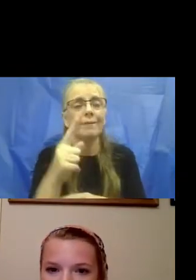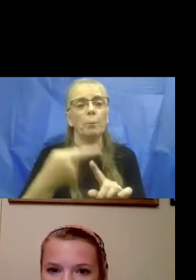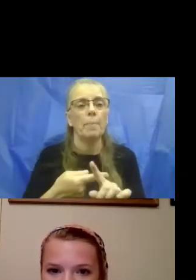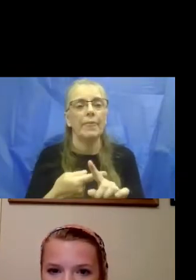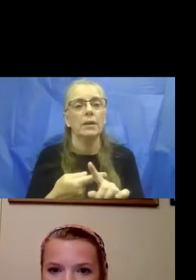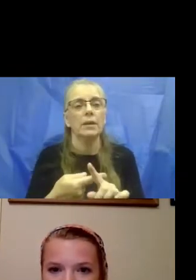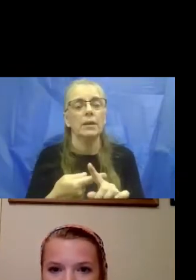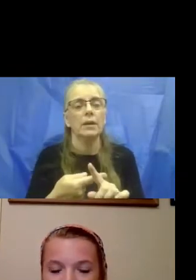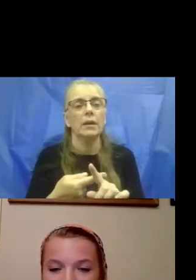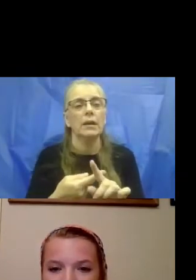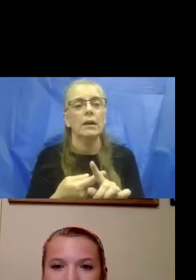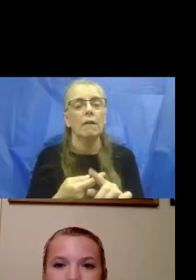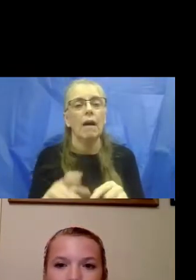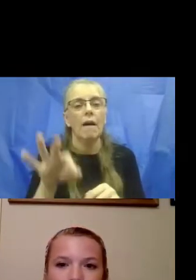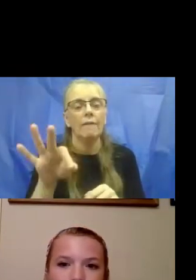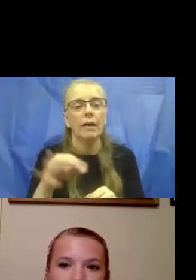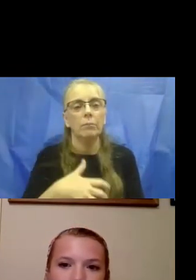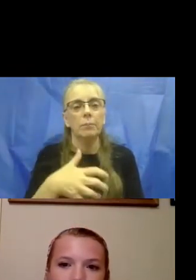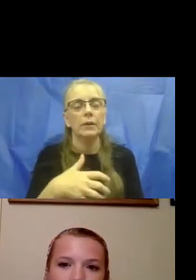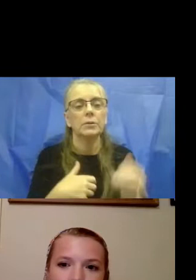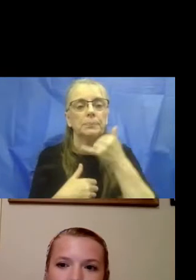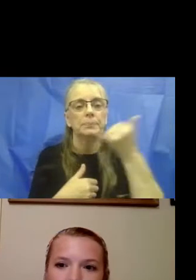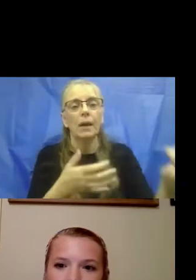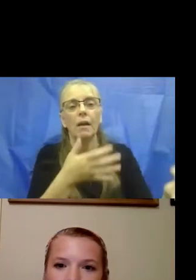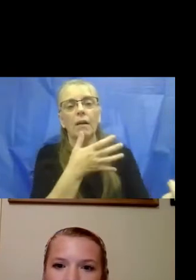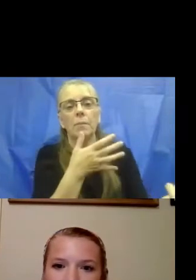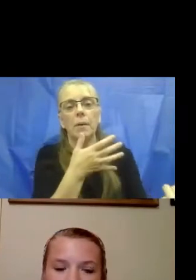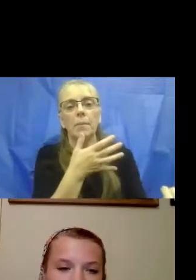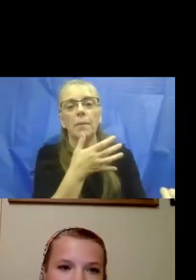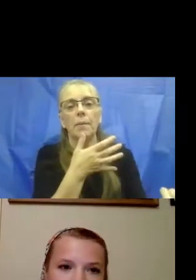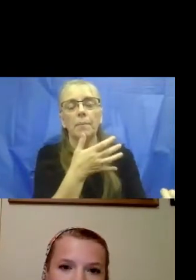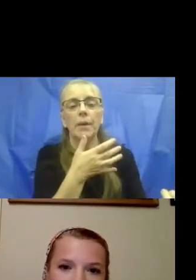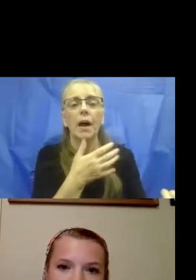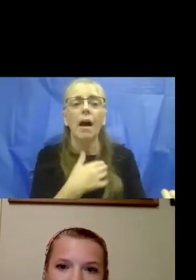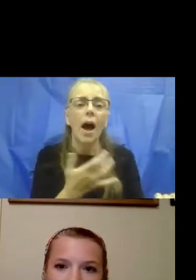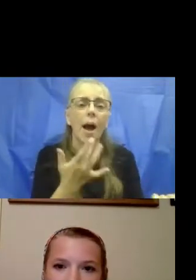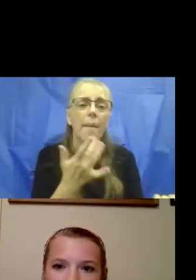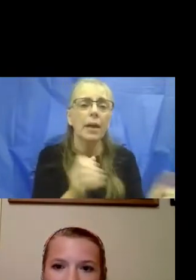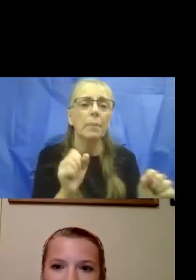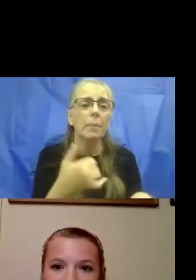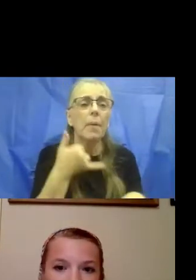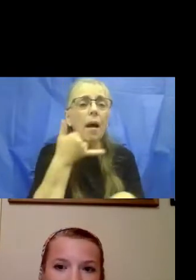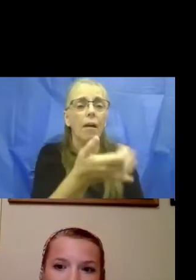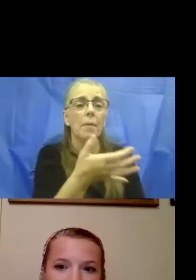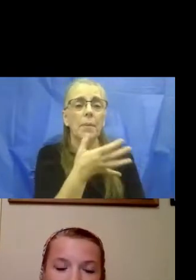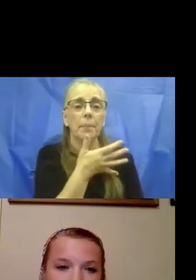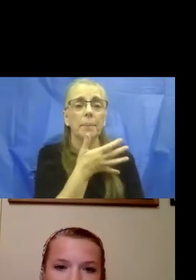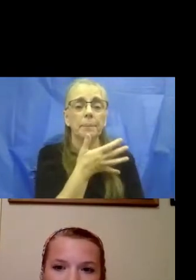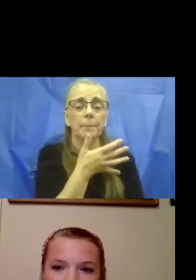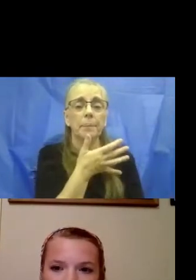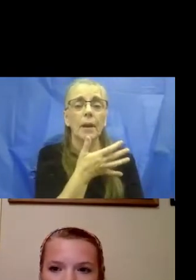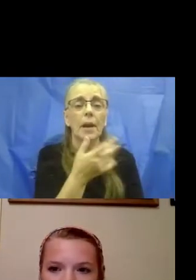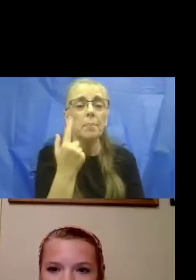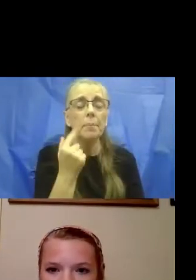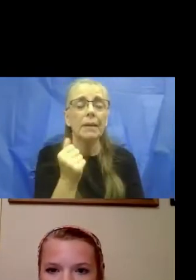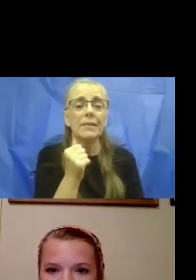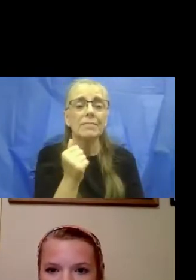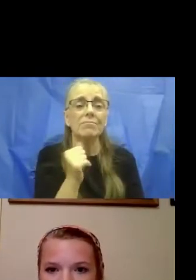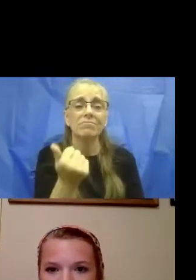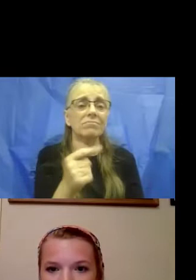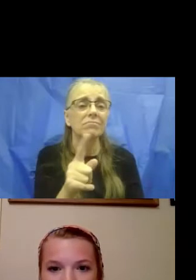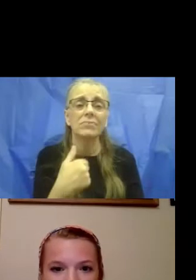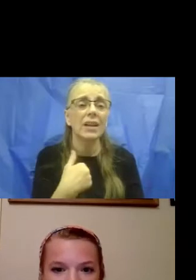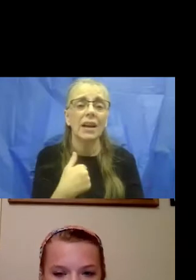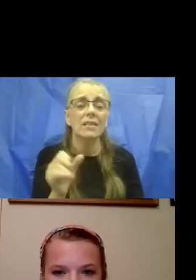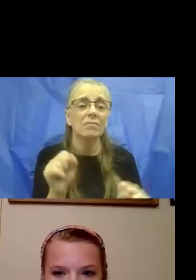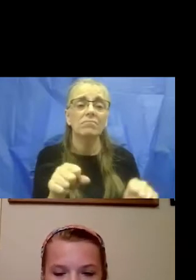mom, and I realized that I'm really fortunate to be able to call my mom in a time like this, because that's not the case for a lot of people.